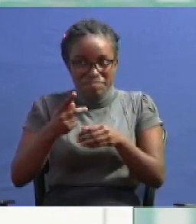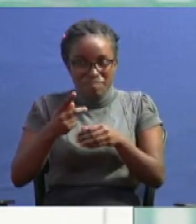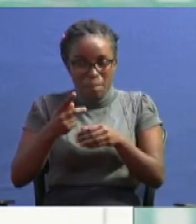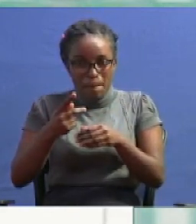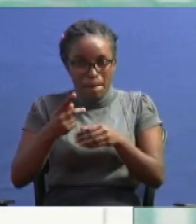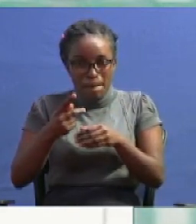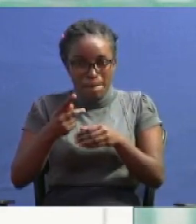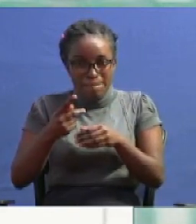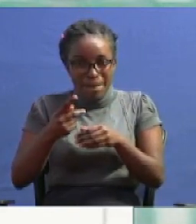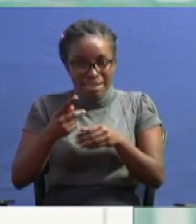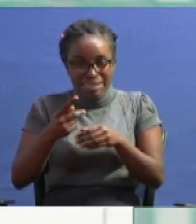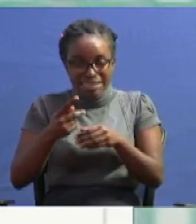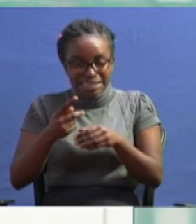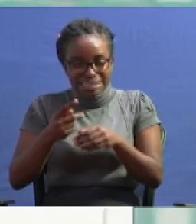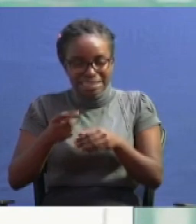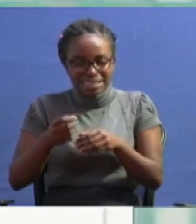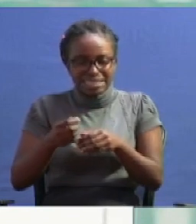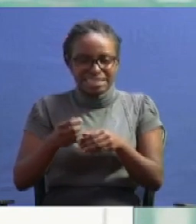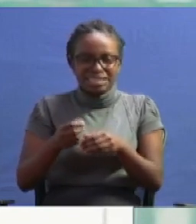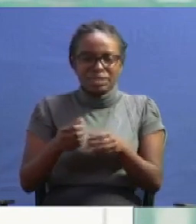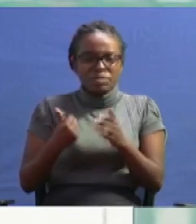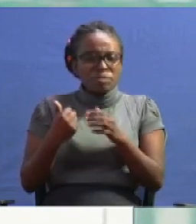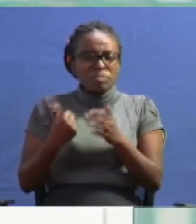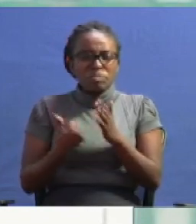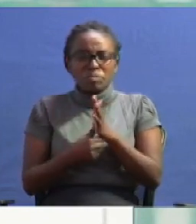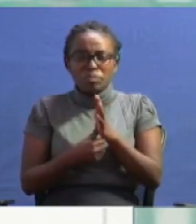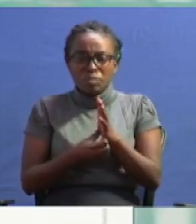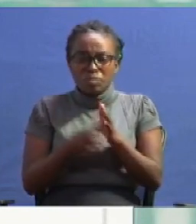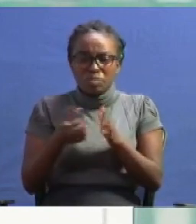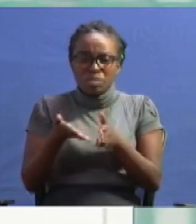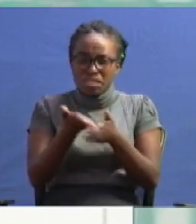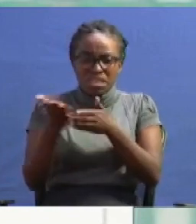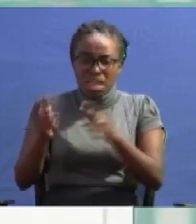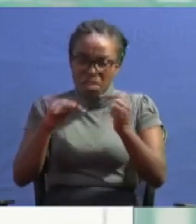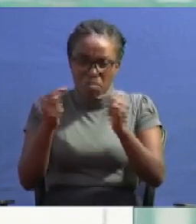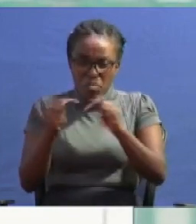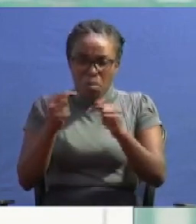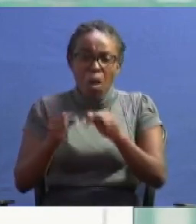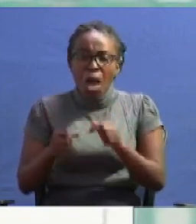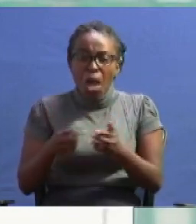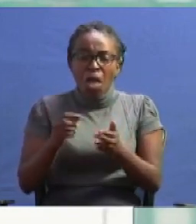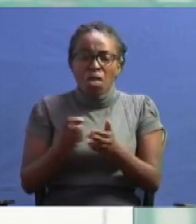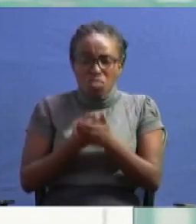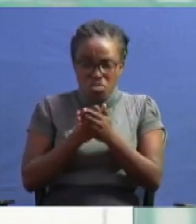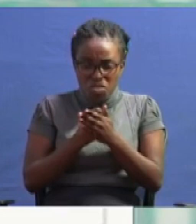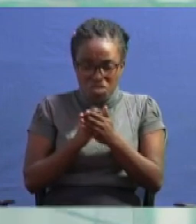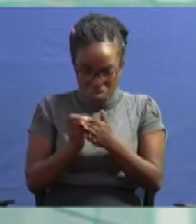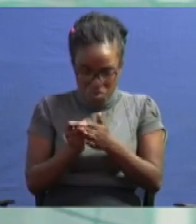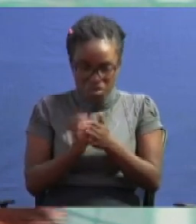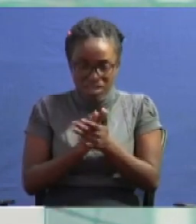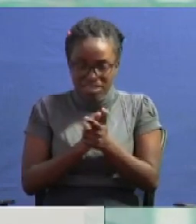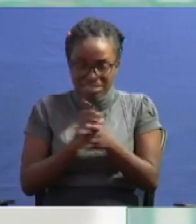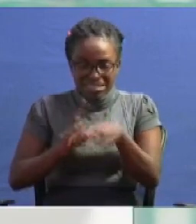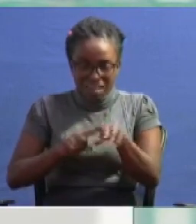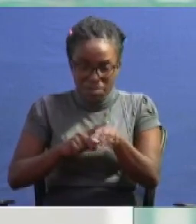the basis of what we call the conflict theory by two philosophers, there's Karl Marx and Max Weber, where